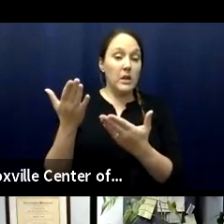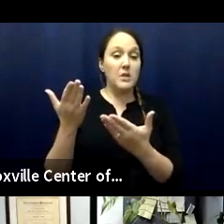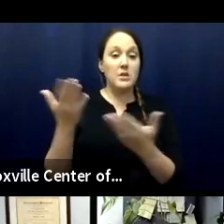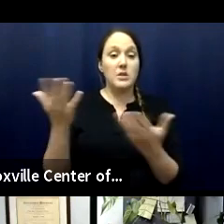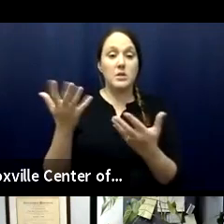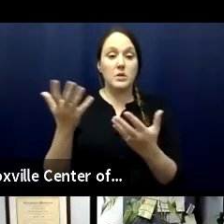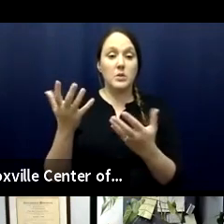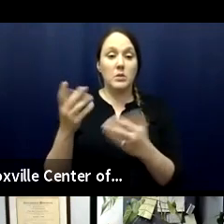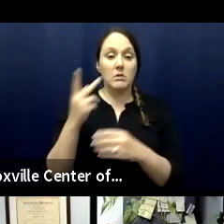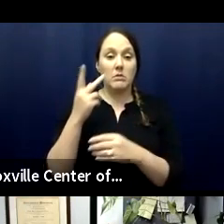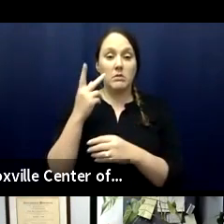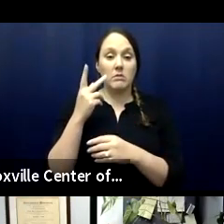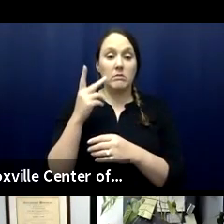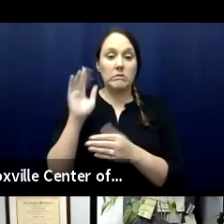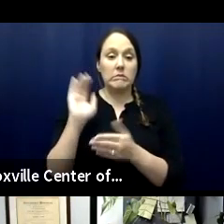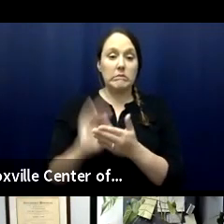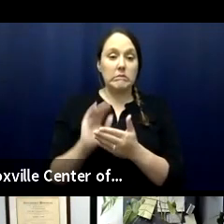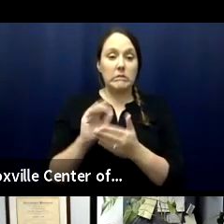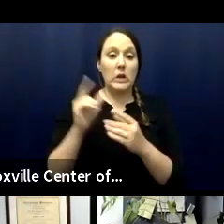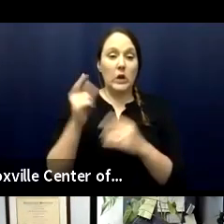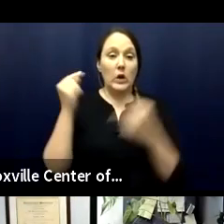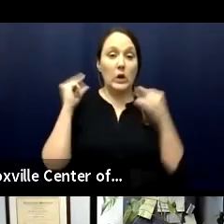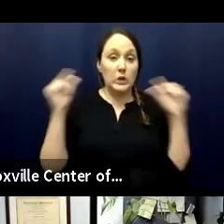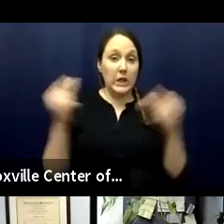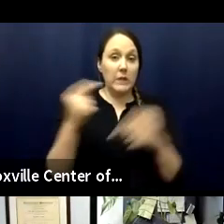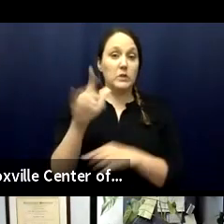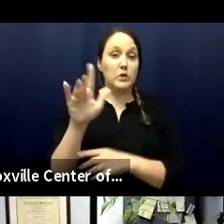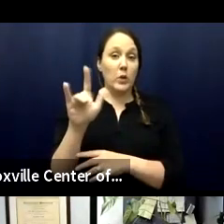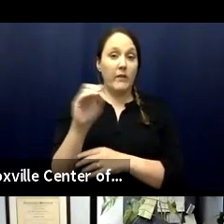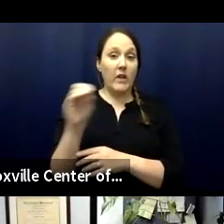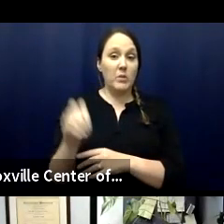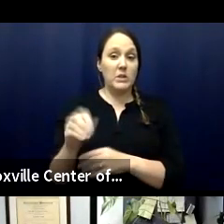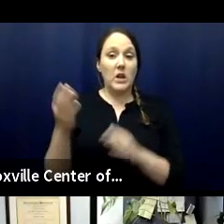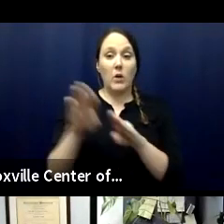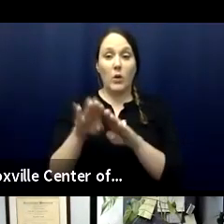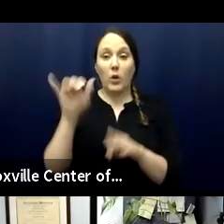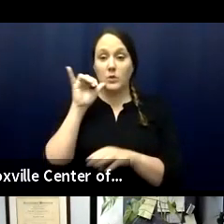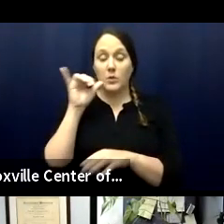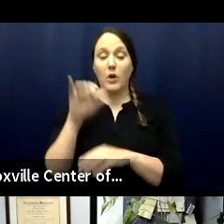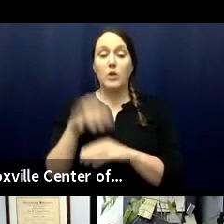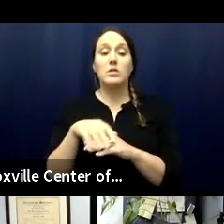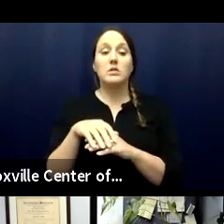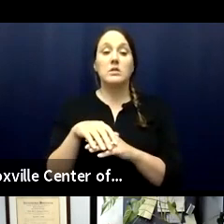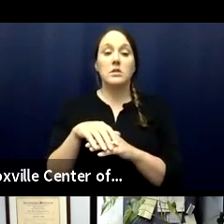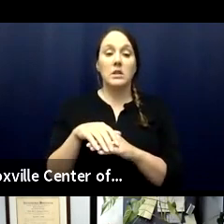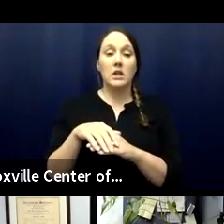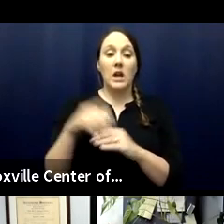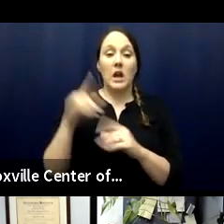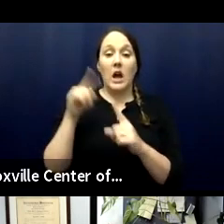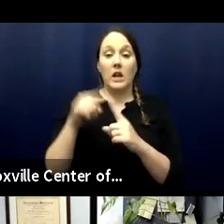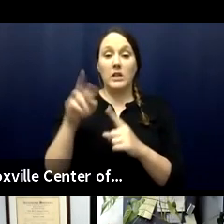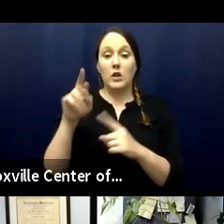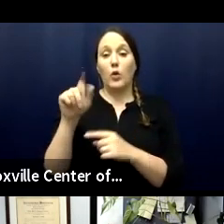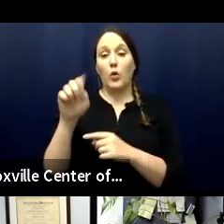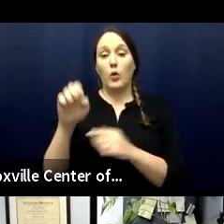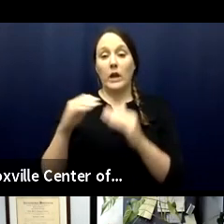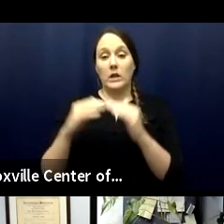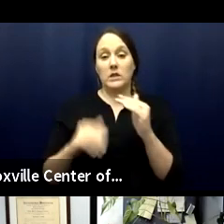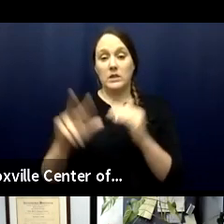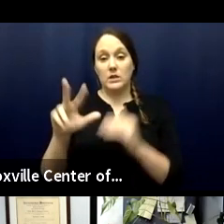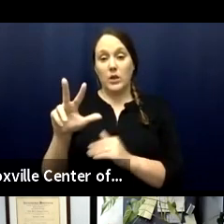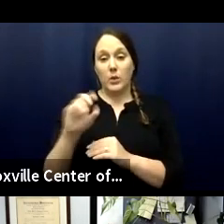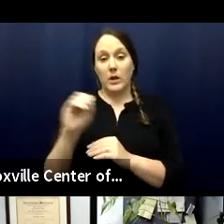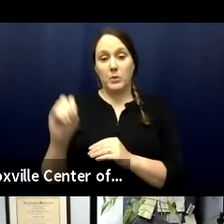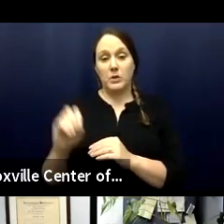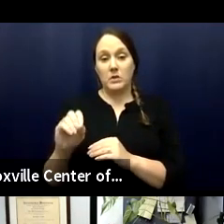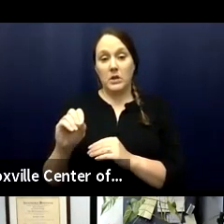occupancy of gyms to 25% and close bars until percent positive rates are under 3%. Create outdoor